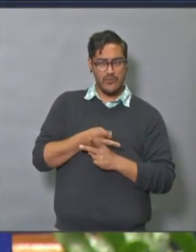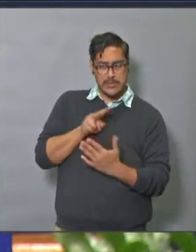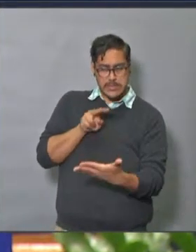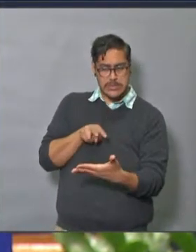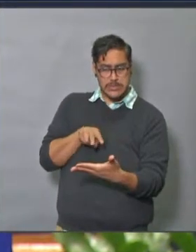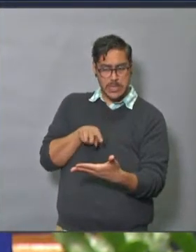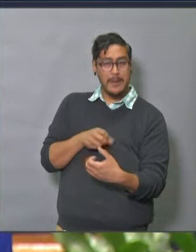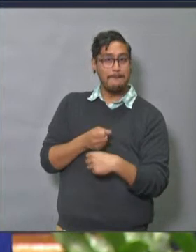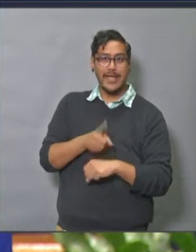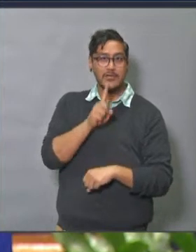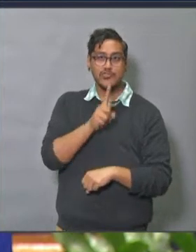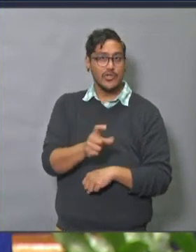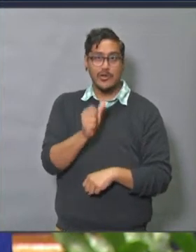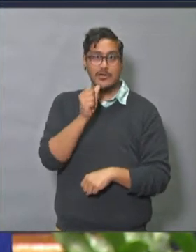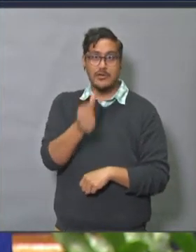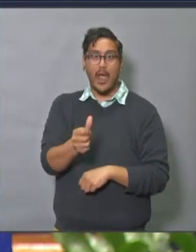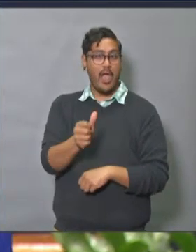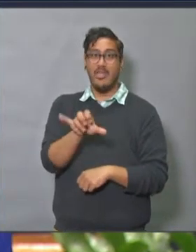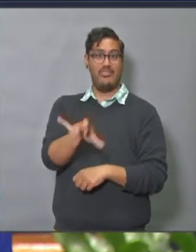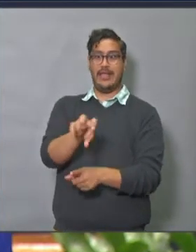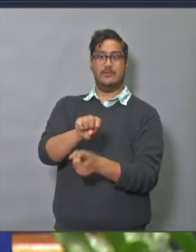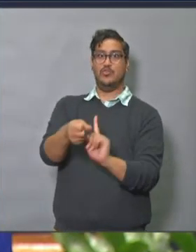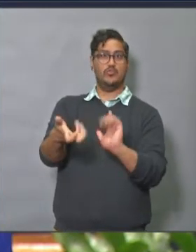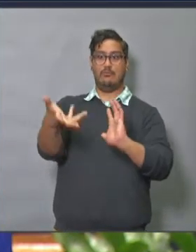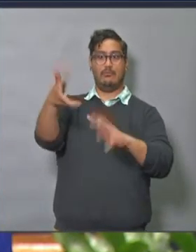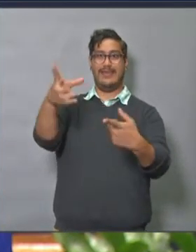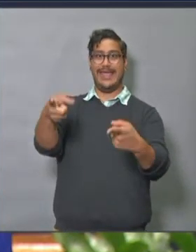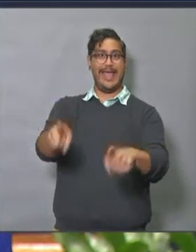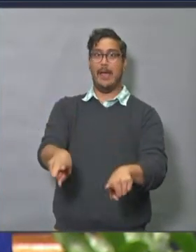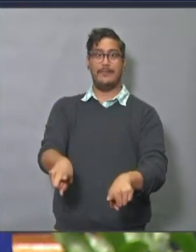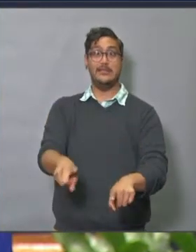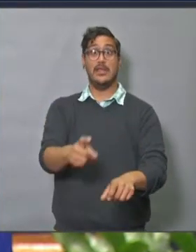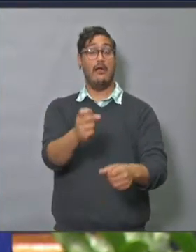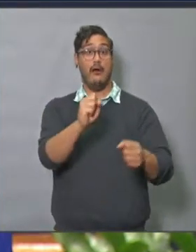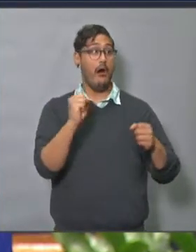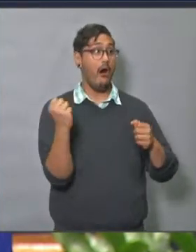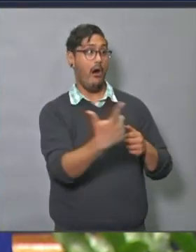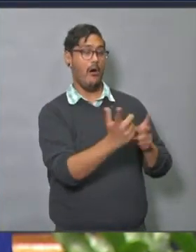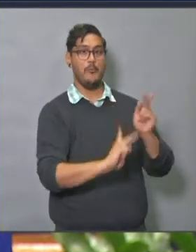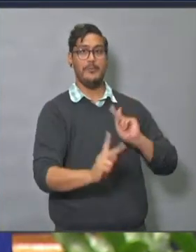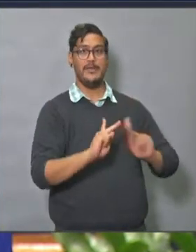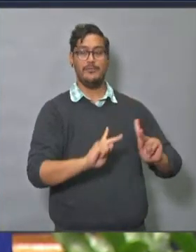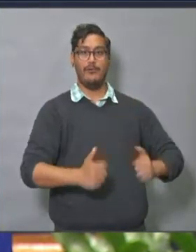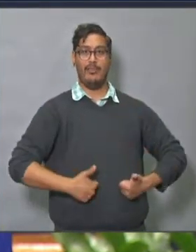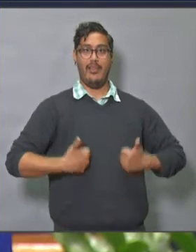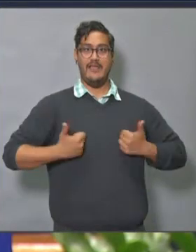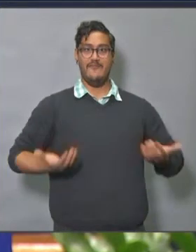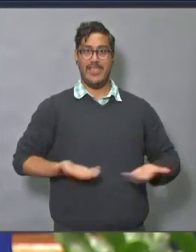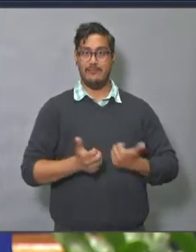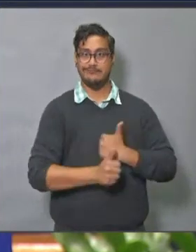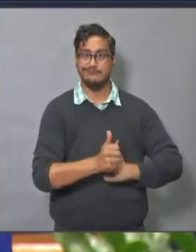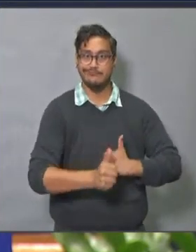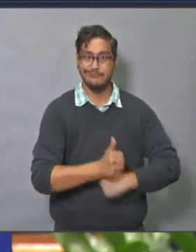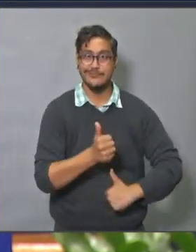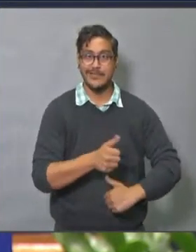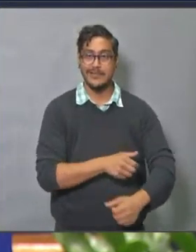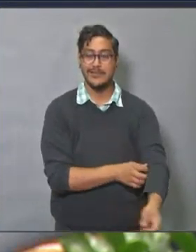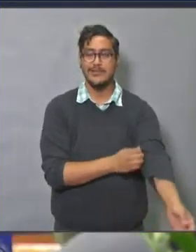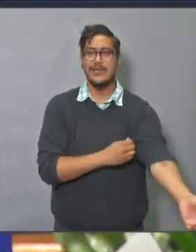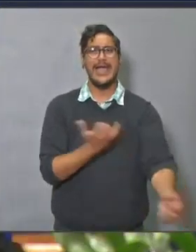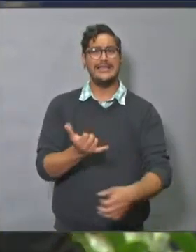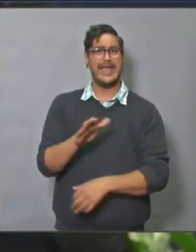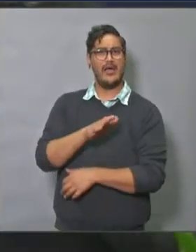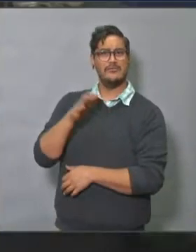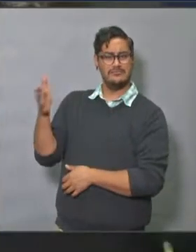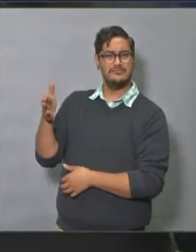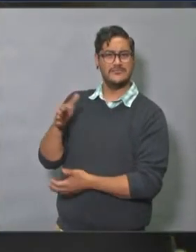any situation where we're creating jeopardy for all of the residents across the county. And I'll turn it over to Dr. Galley. She is here.